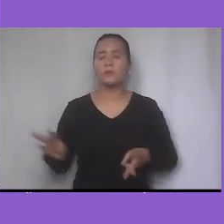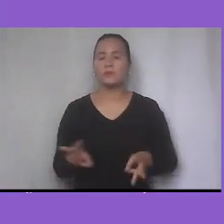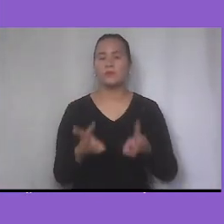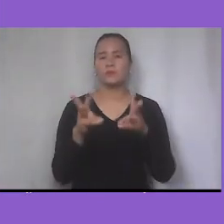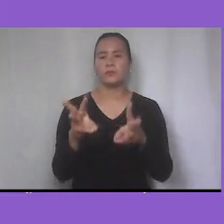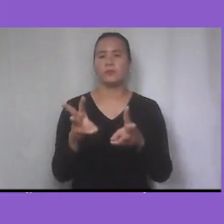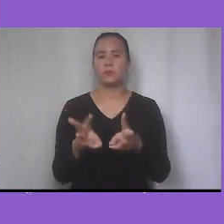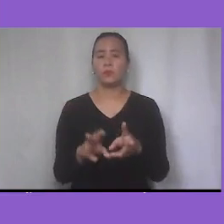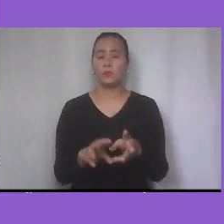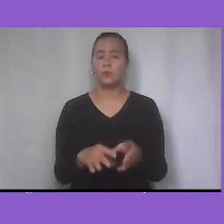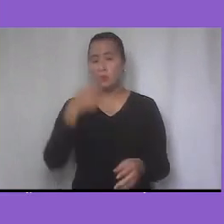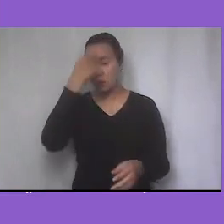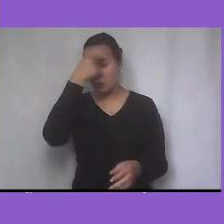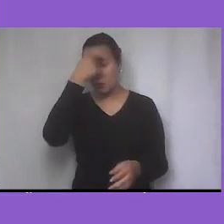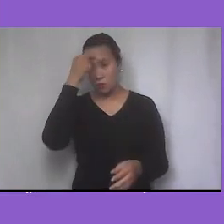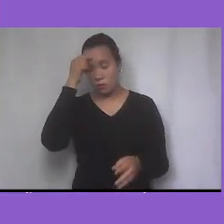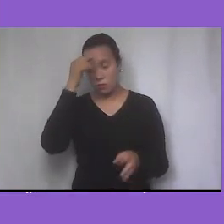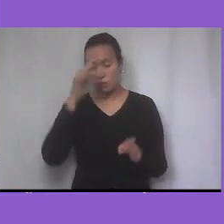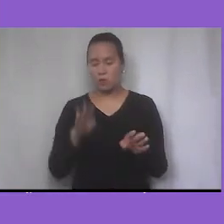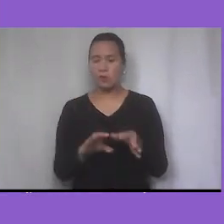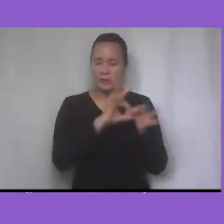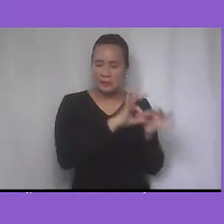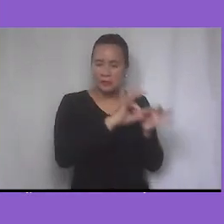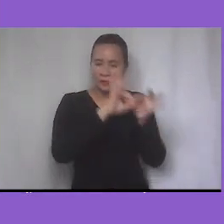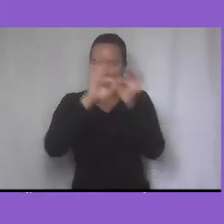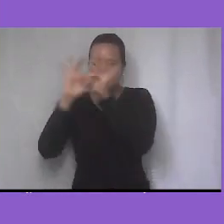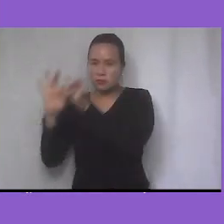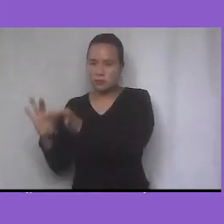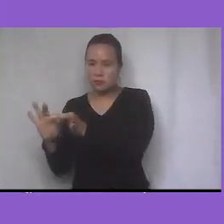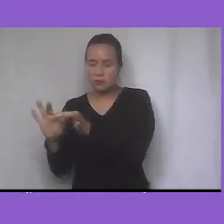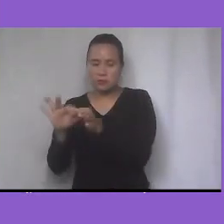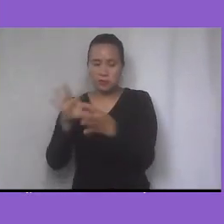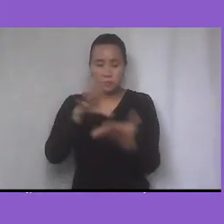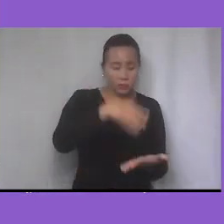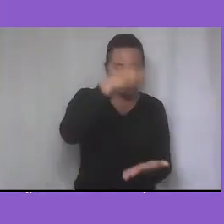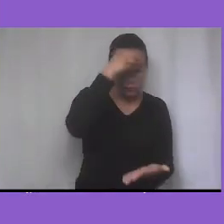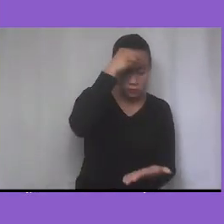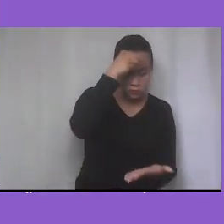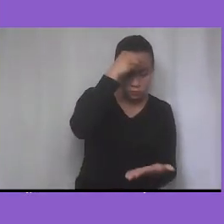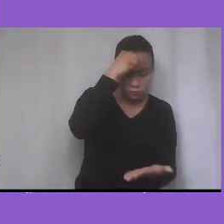closely tied ang decoding sa spelling, di ba? Kung ang decoding pagbabasa,